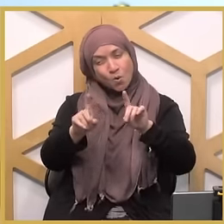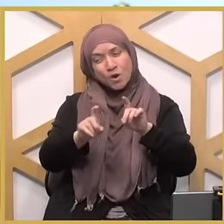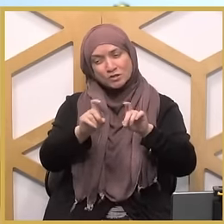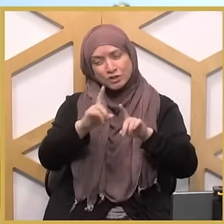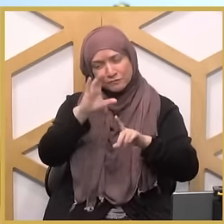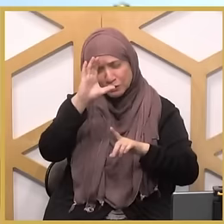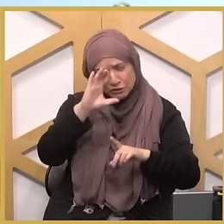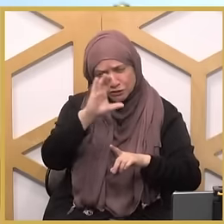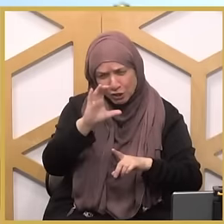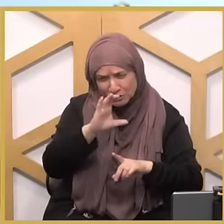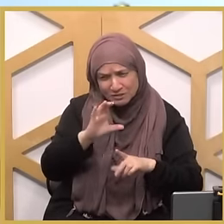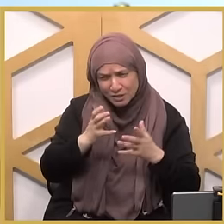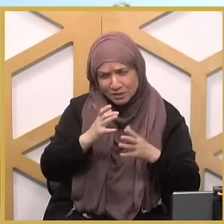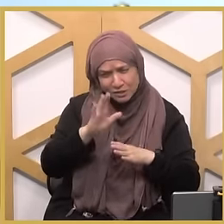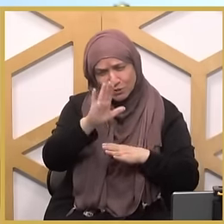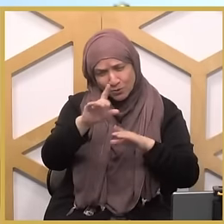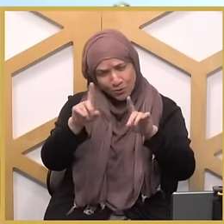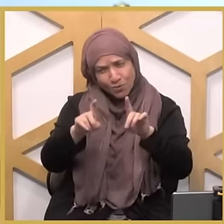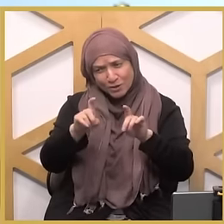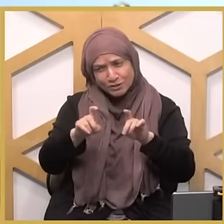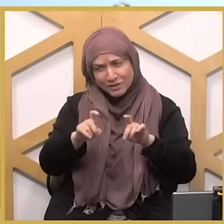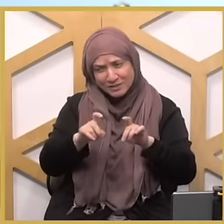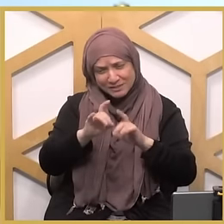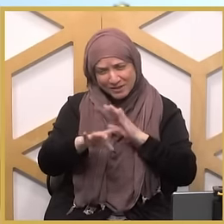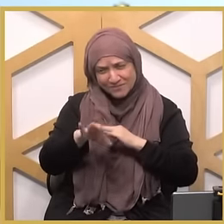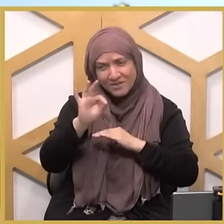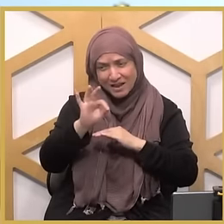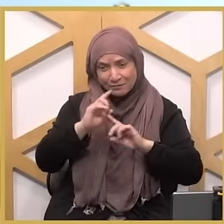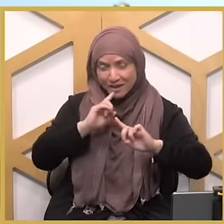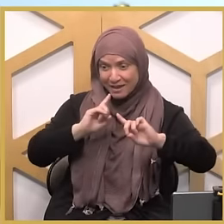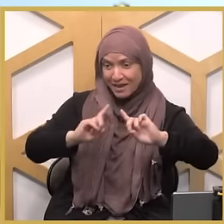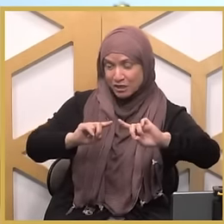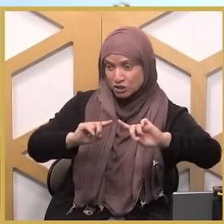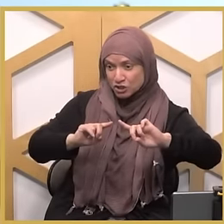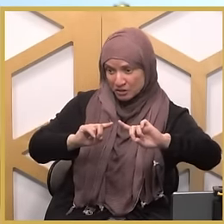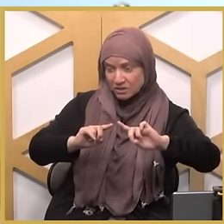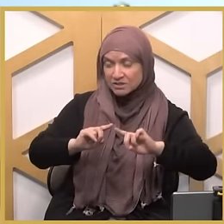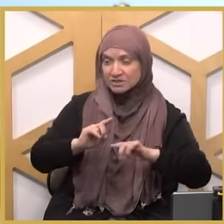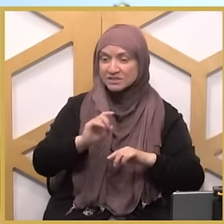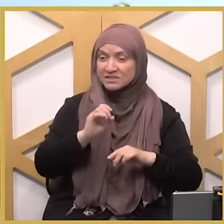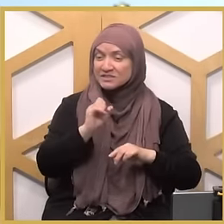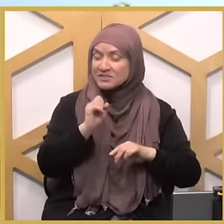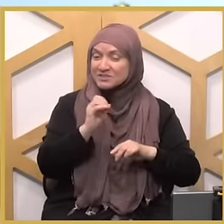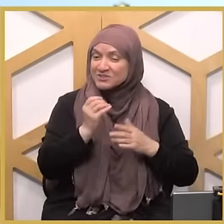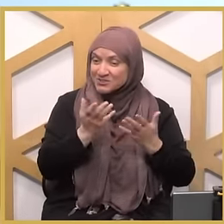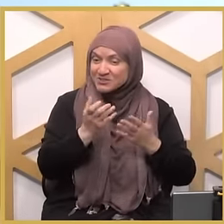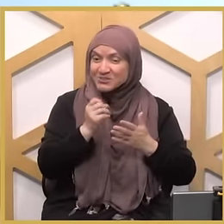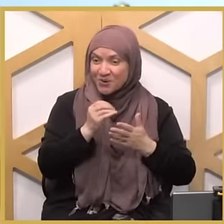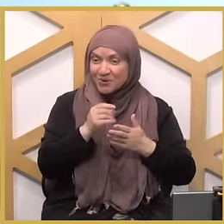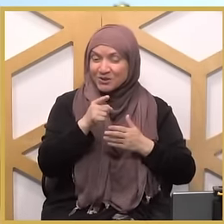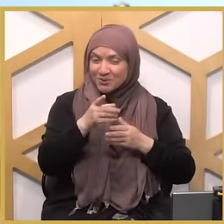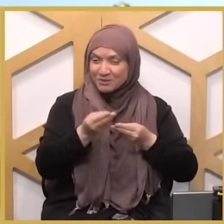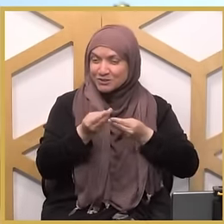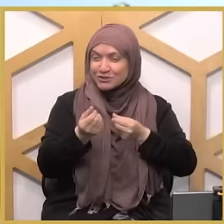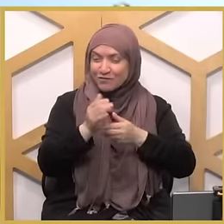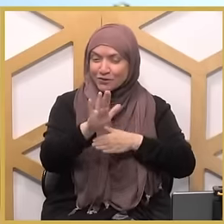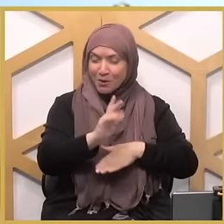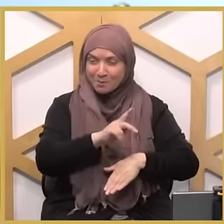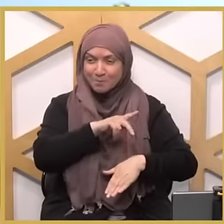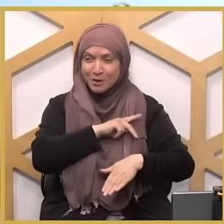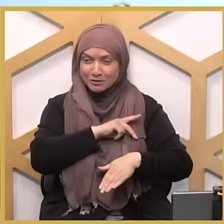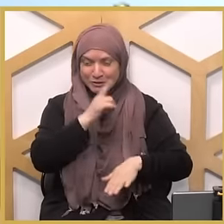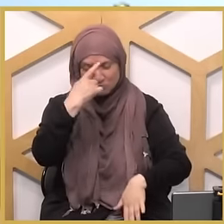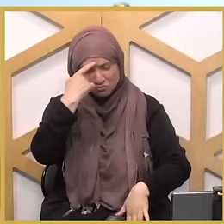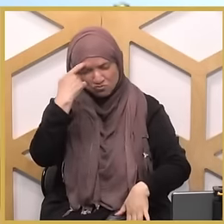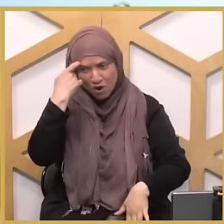that is inducing an intellectual crisis. Try to deal with the personal trauma and at least see the connection between how that personal trauma induced the